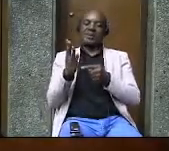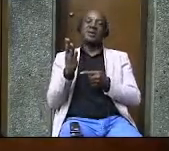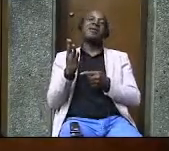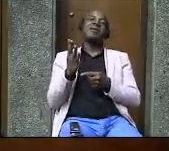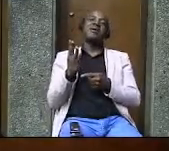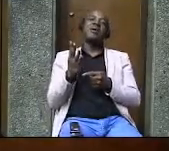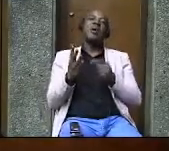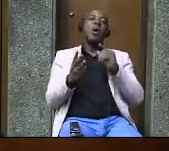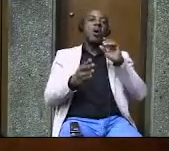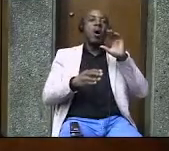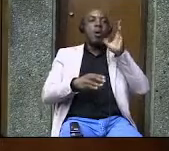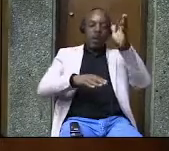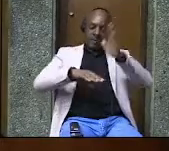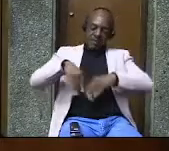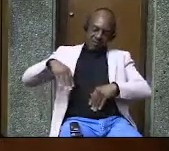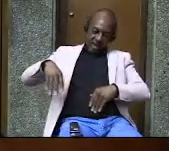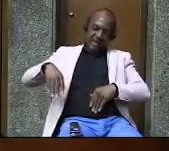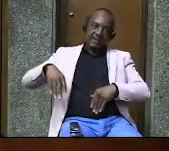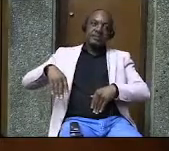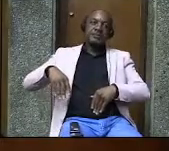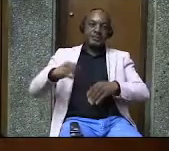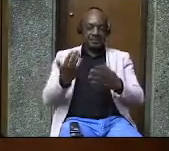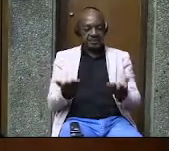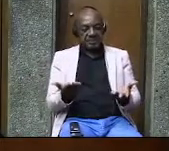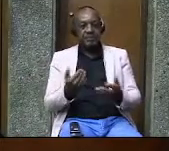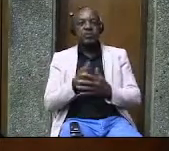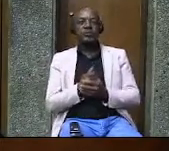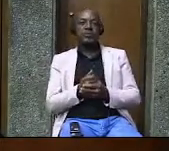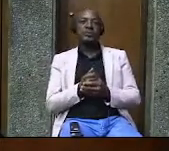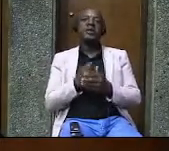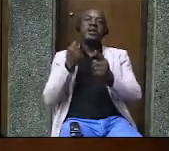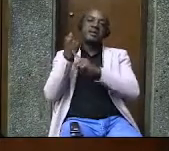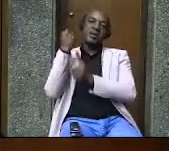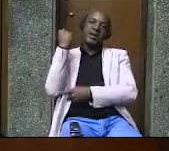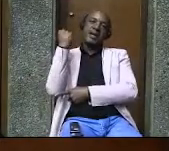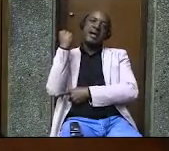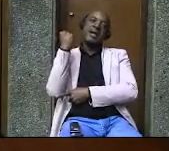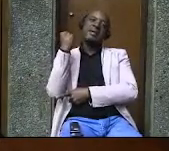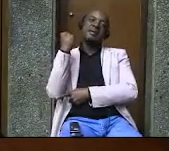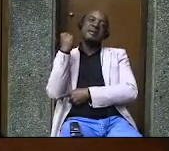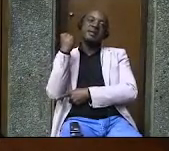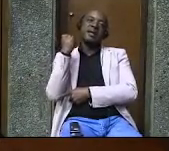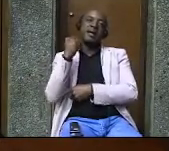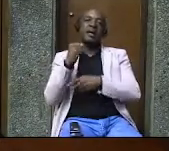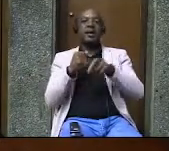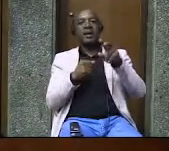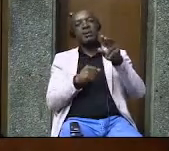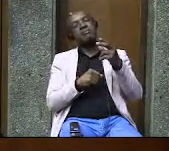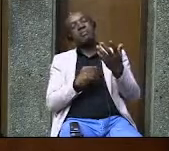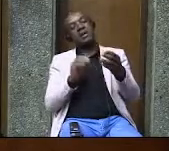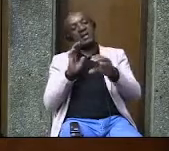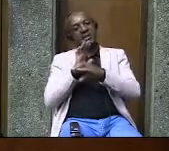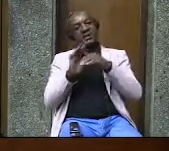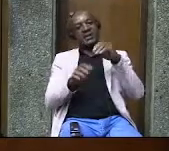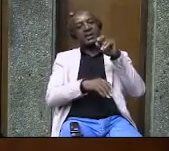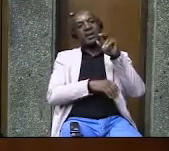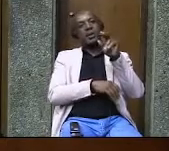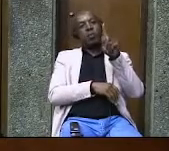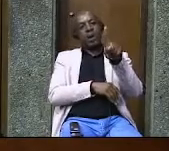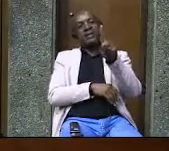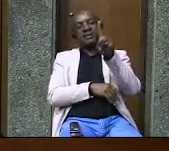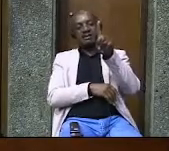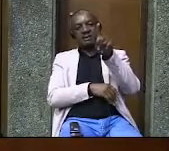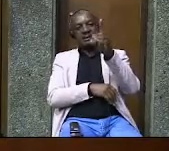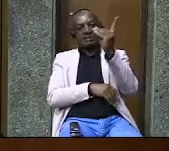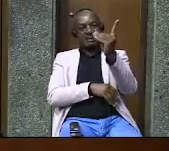much. And lastly, clause number 26(1)(d), the concern is that if